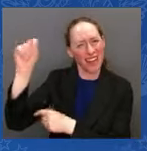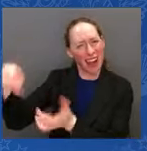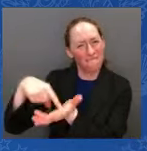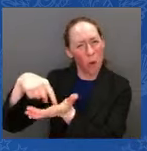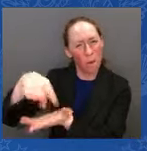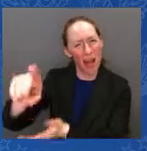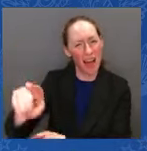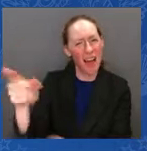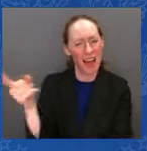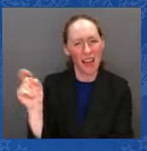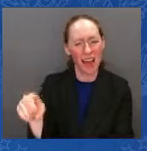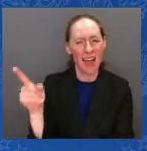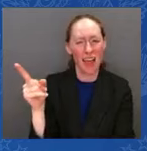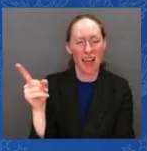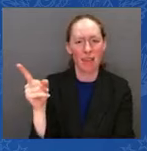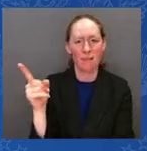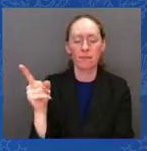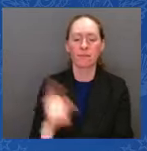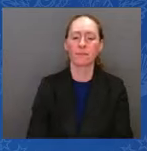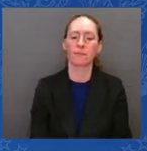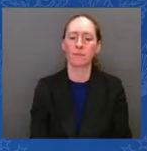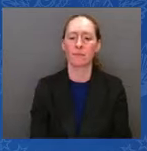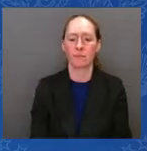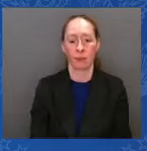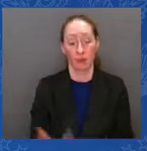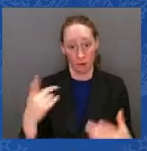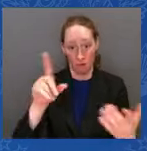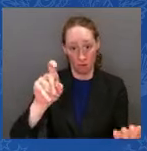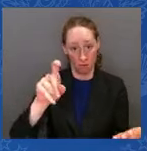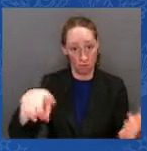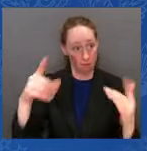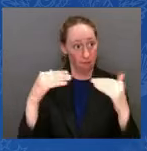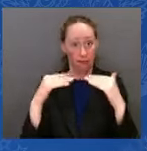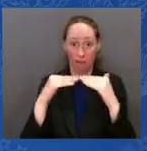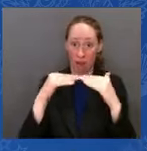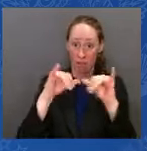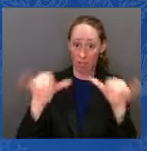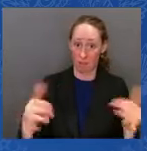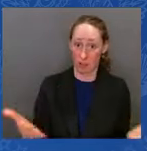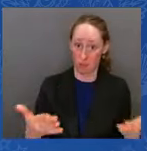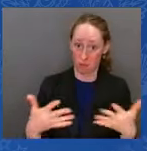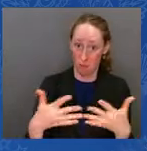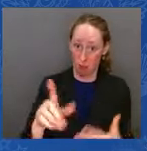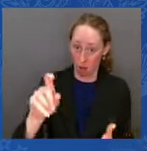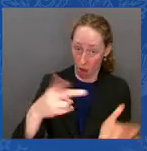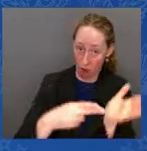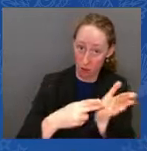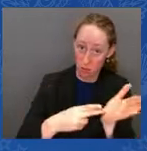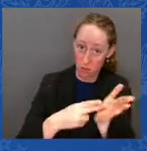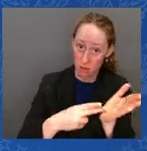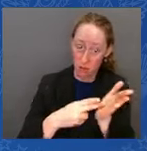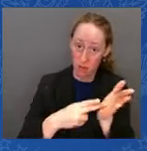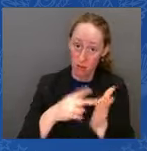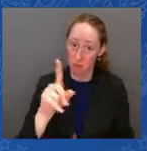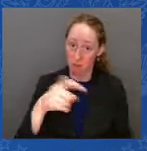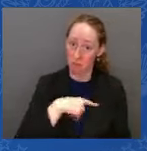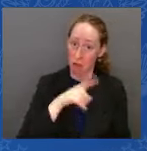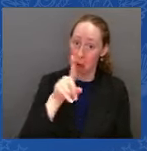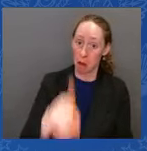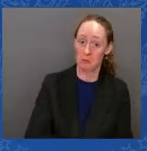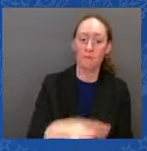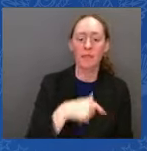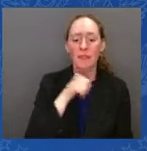anyone think we have a fair tax system in America? No, I'm being deadly earnest. I'm not being a wise guy. In